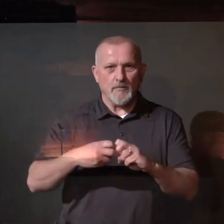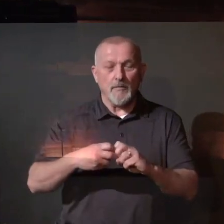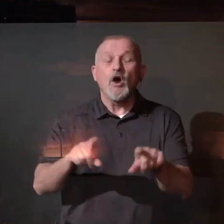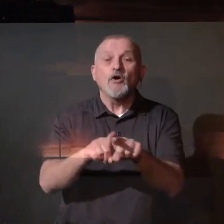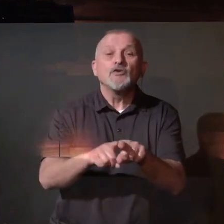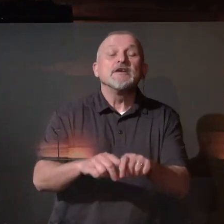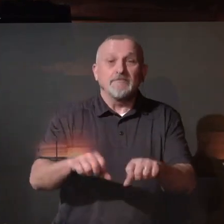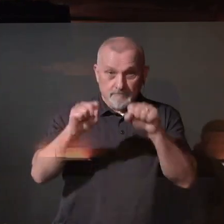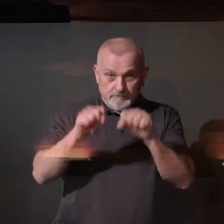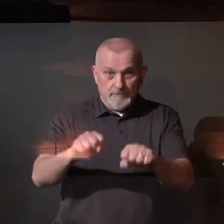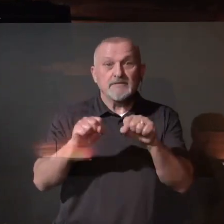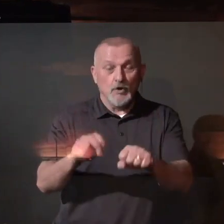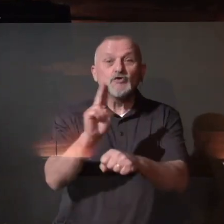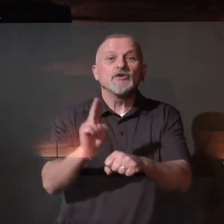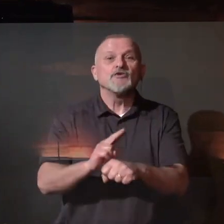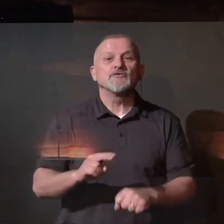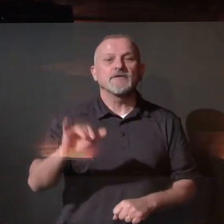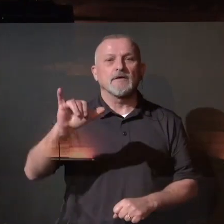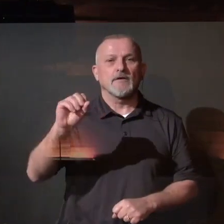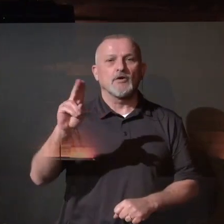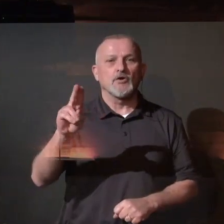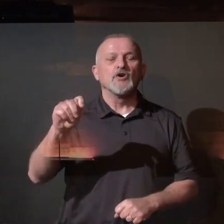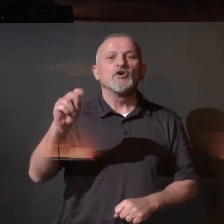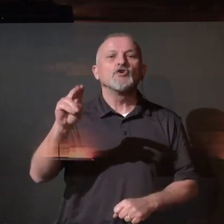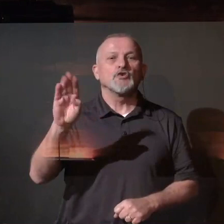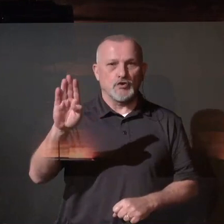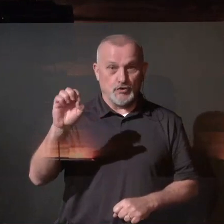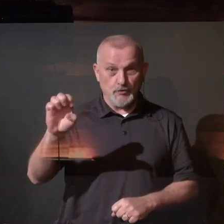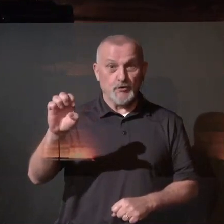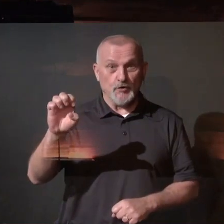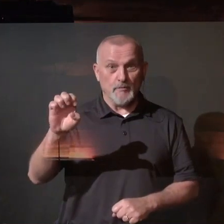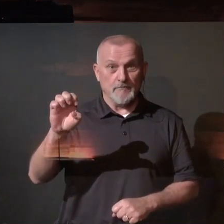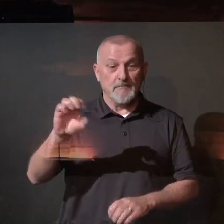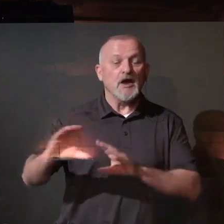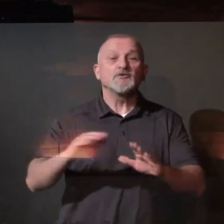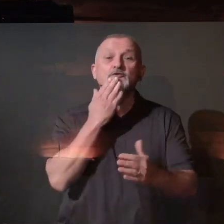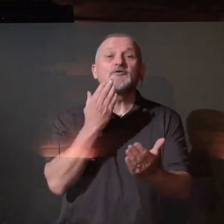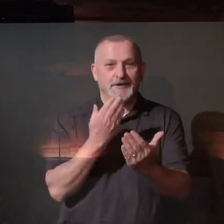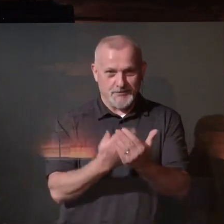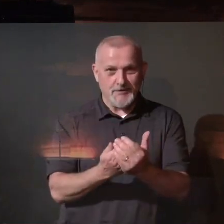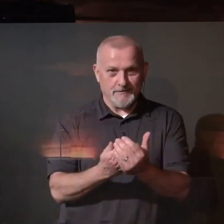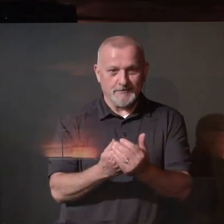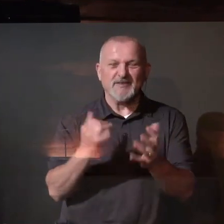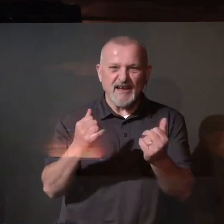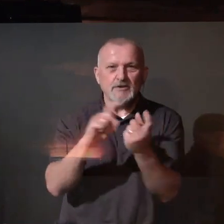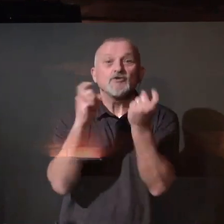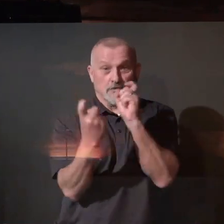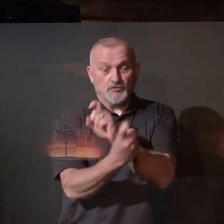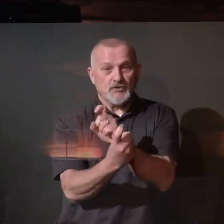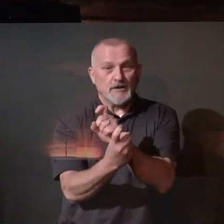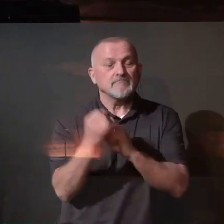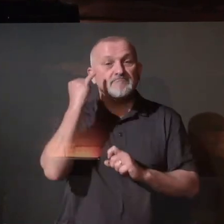you can flip over to our YouTube channel. I understand there's not as many glitches there, and it's running real smooth. So if you take that time to switch